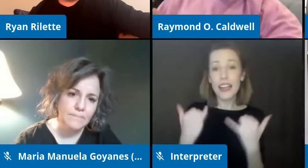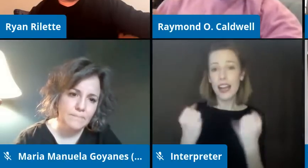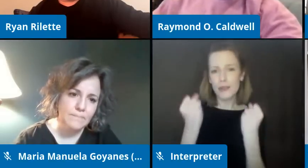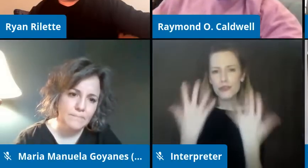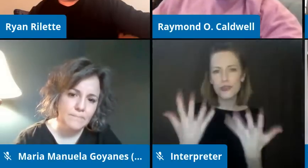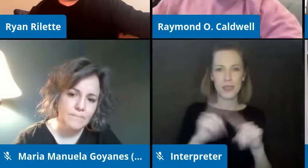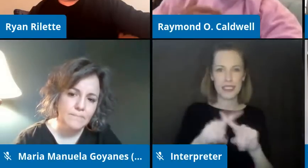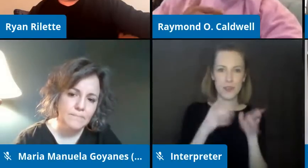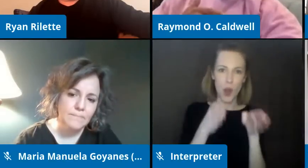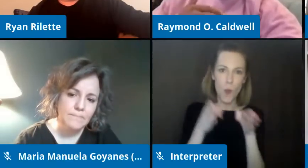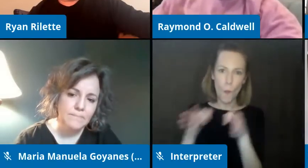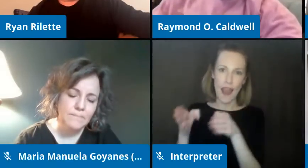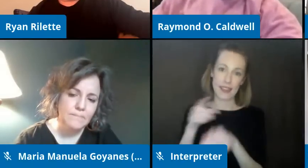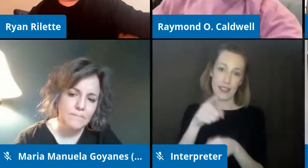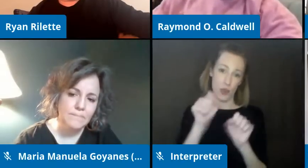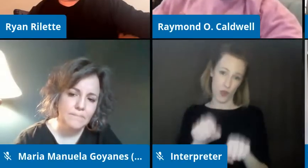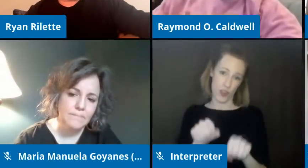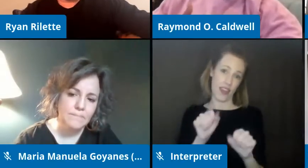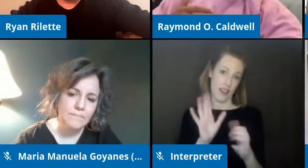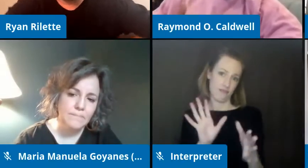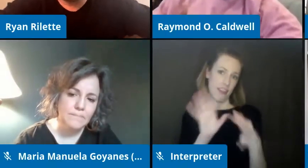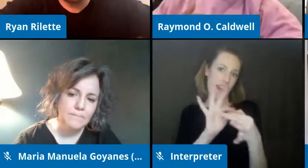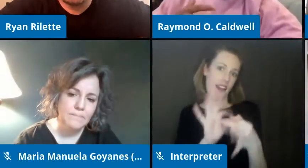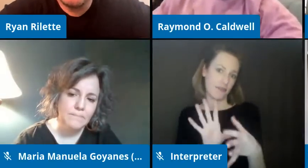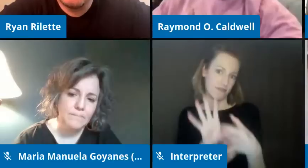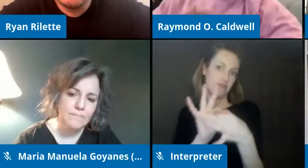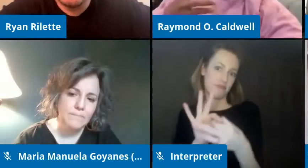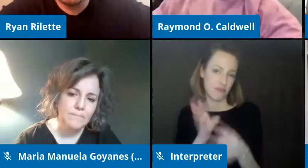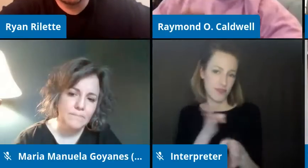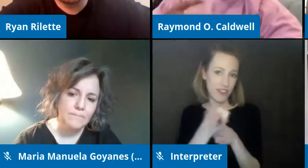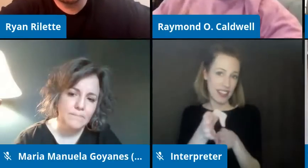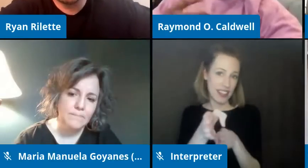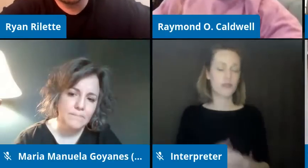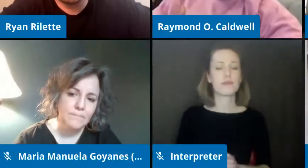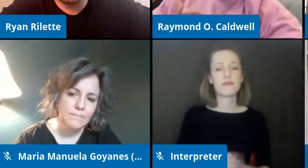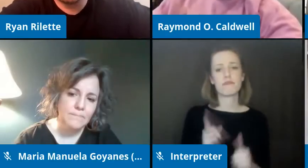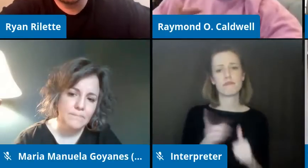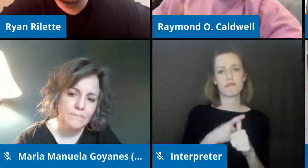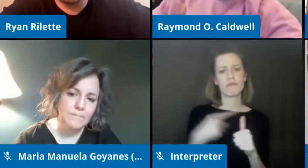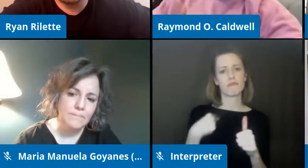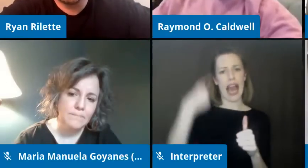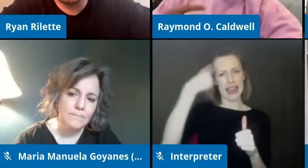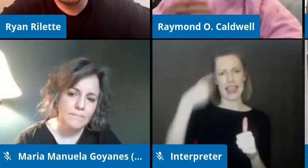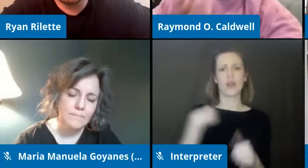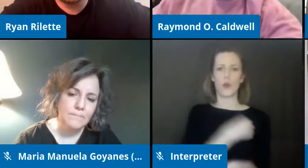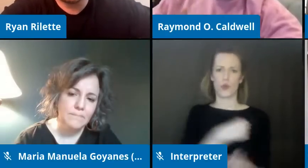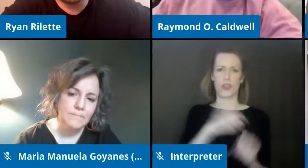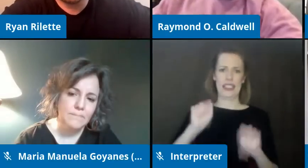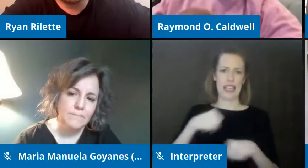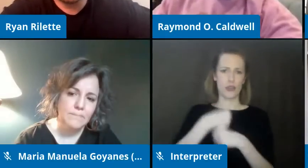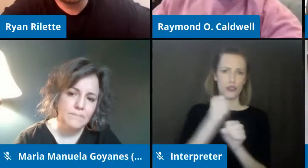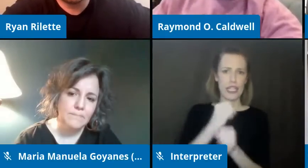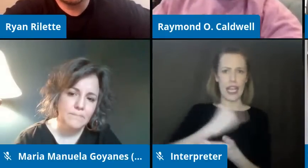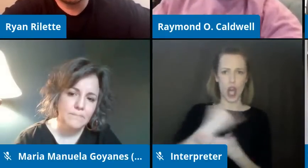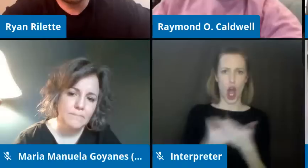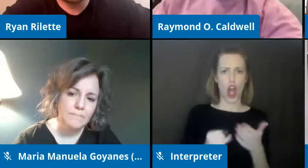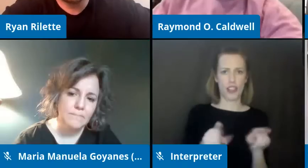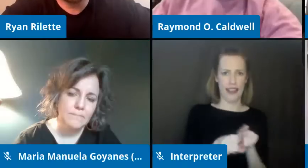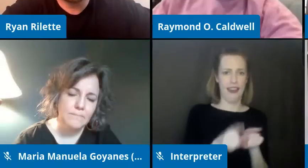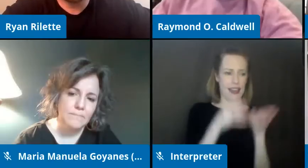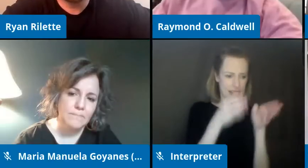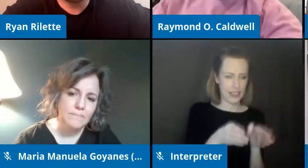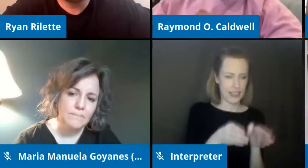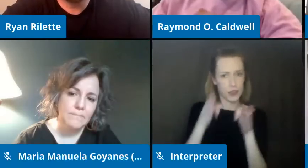connected to the field. One, I think there are still opportunities for us to continue creating our art individually. And two, I think past